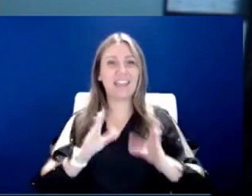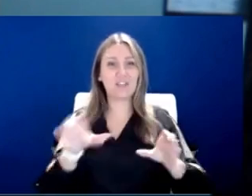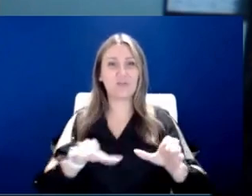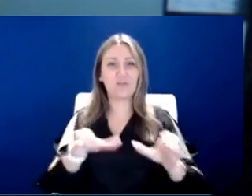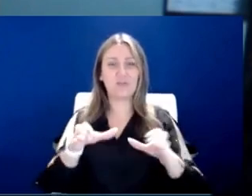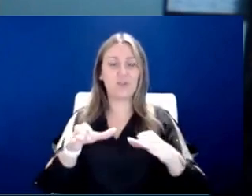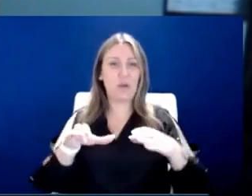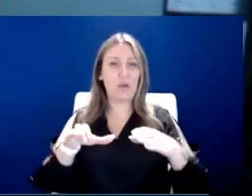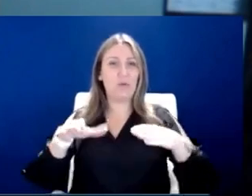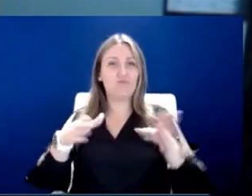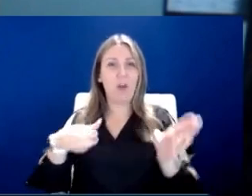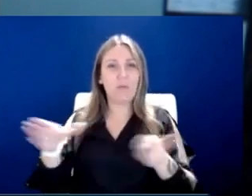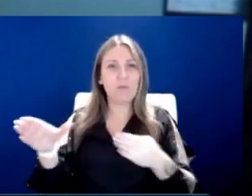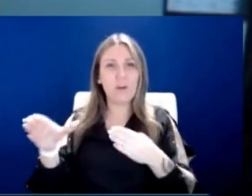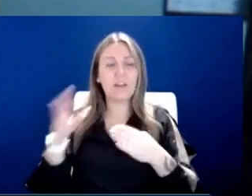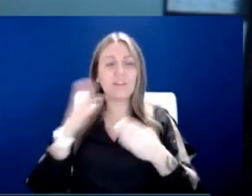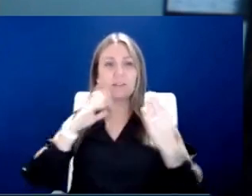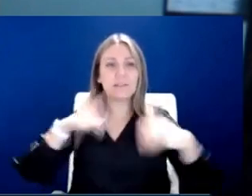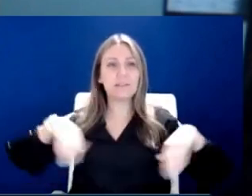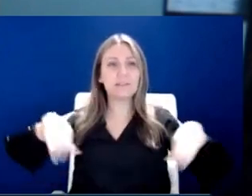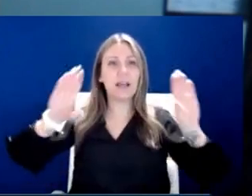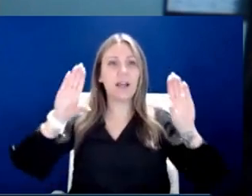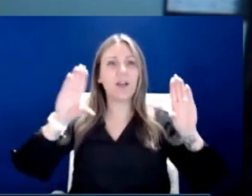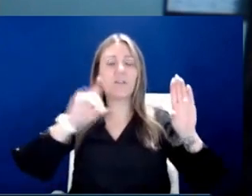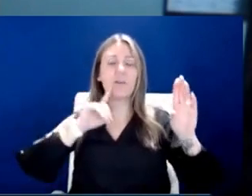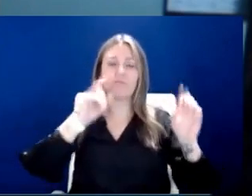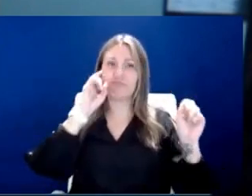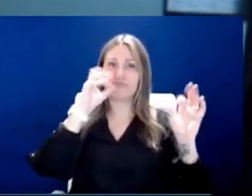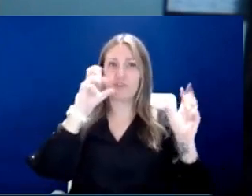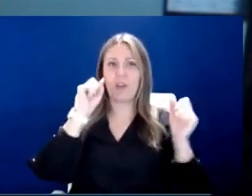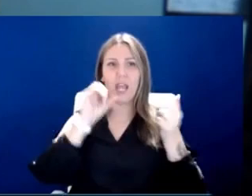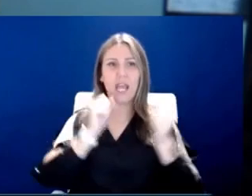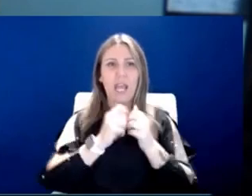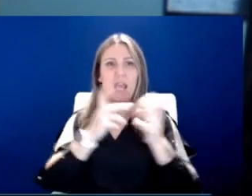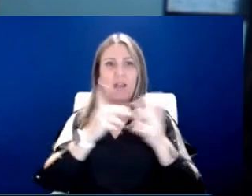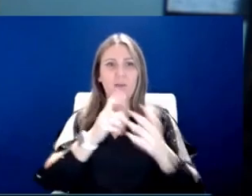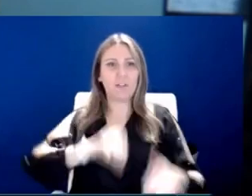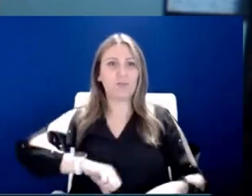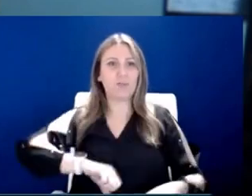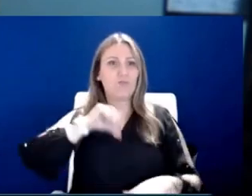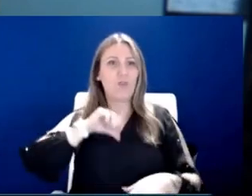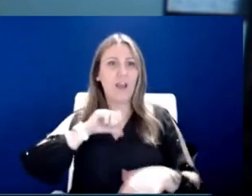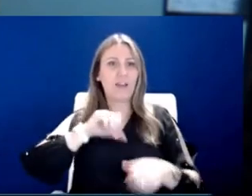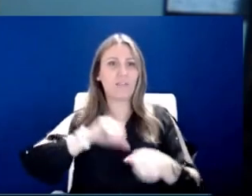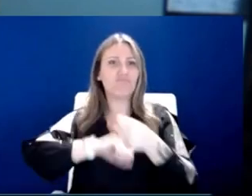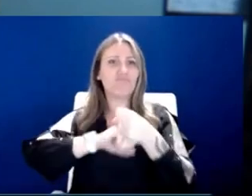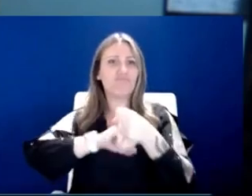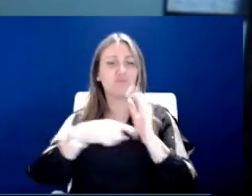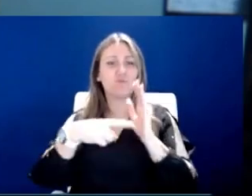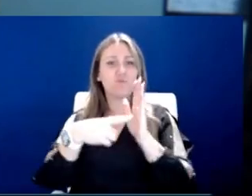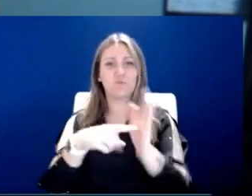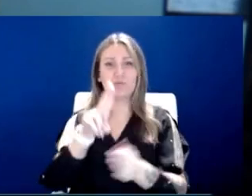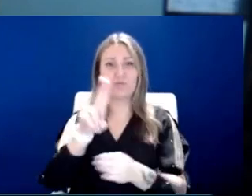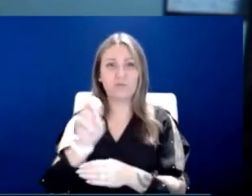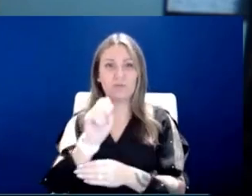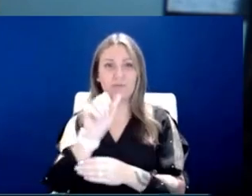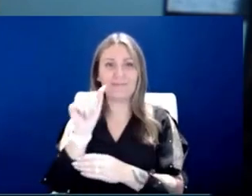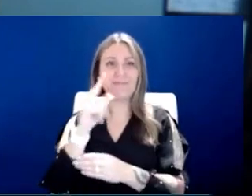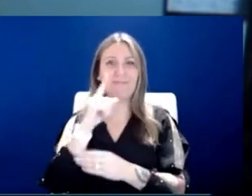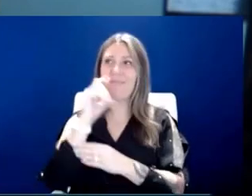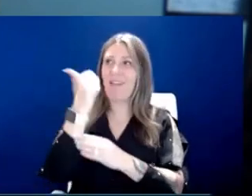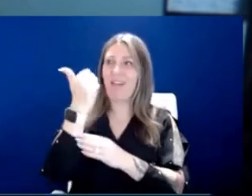make. I'm also astounded by how much pride they take in representing our country while we're other places,